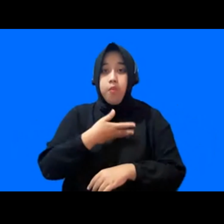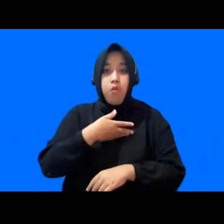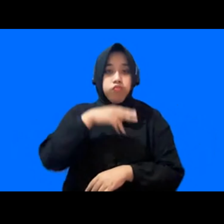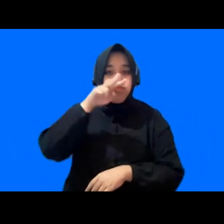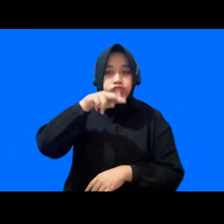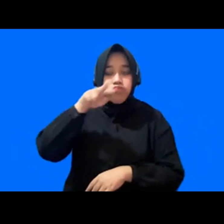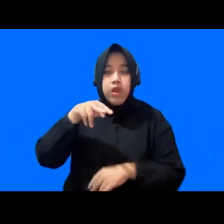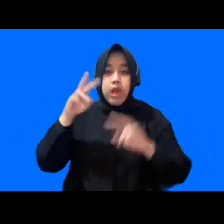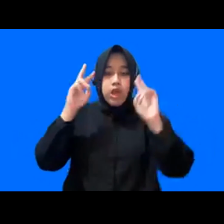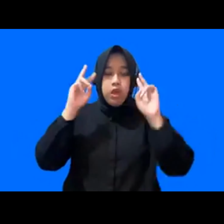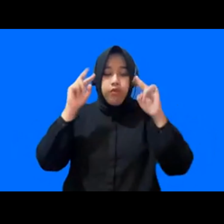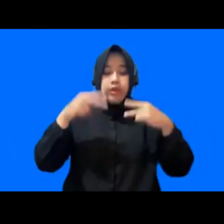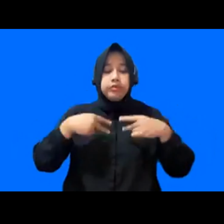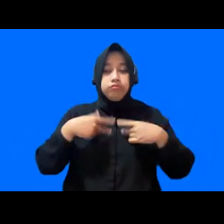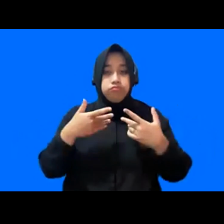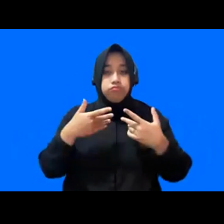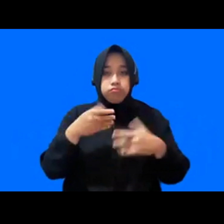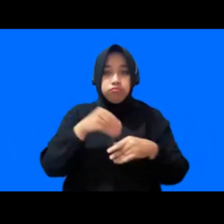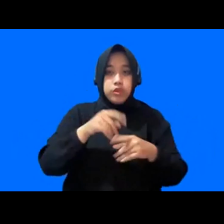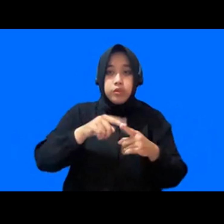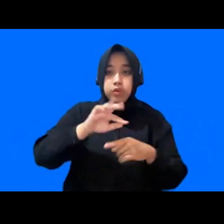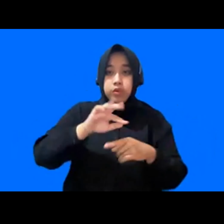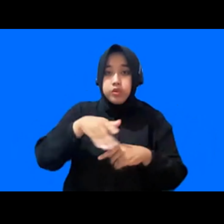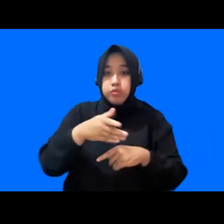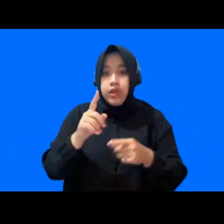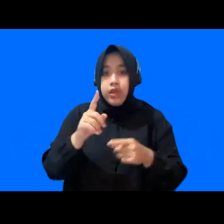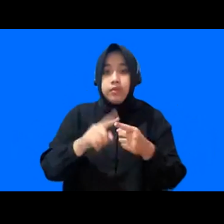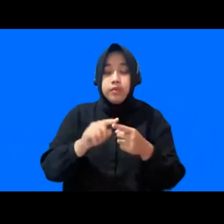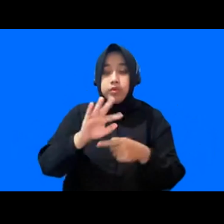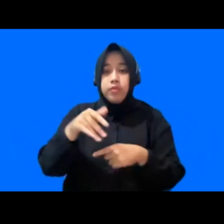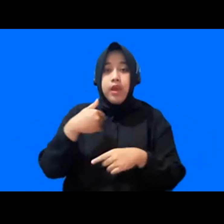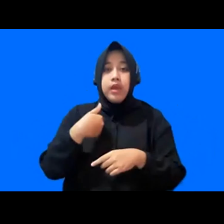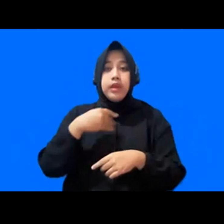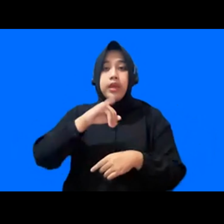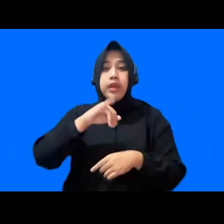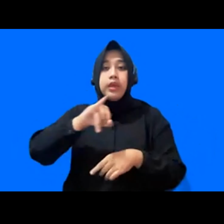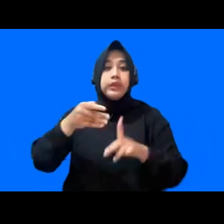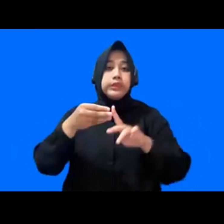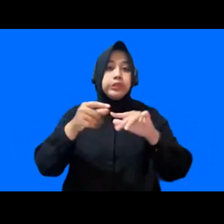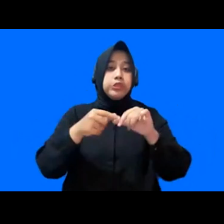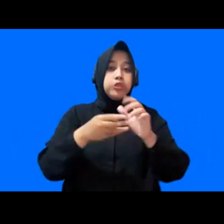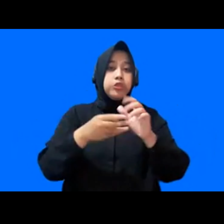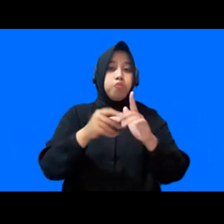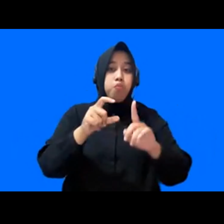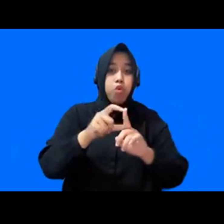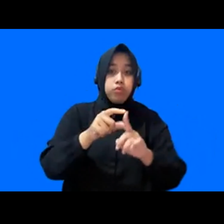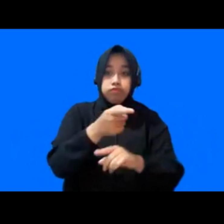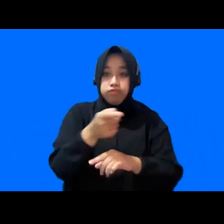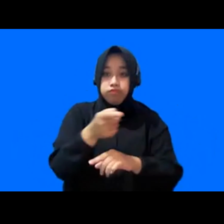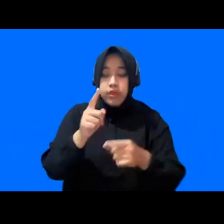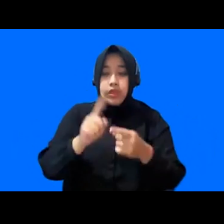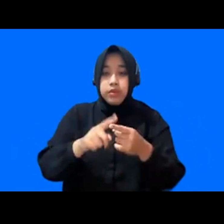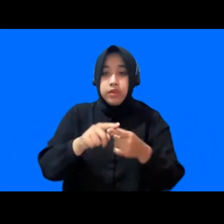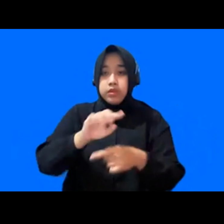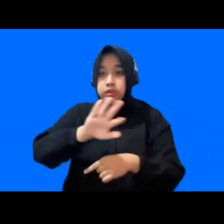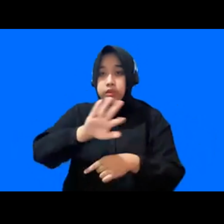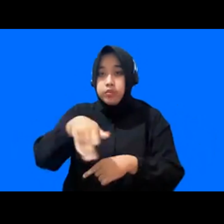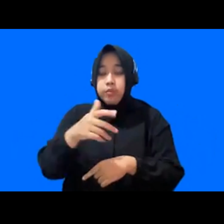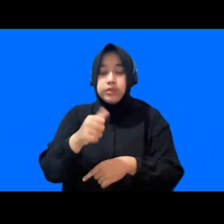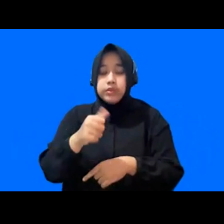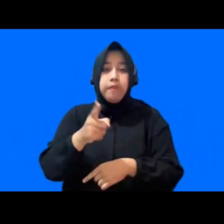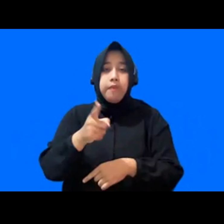Jamboard. Some of you have used Jamboards before. You can use it to add ideas and actions that you're inspired by during